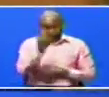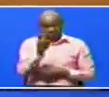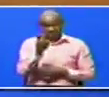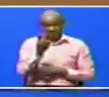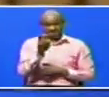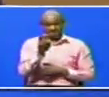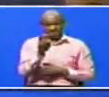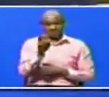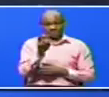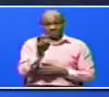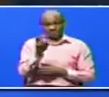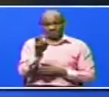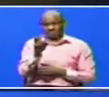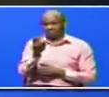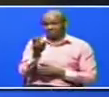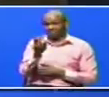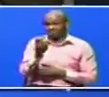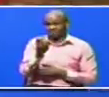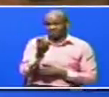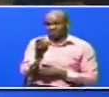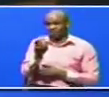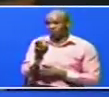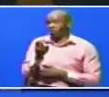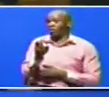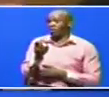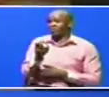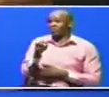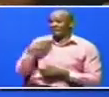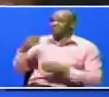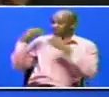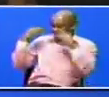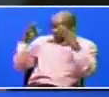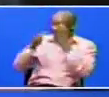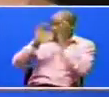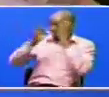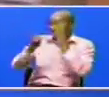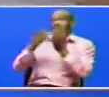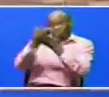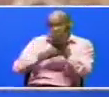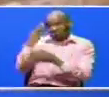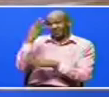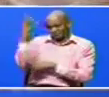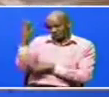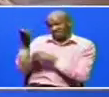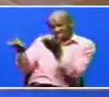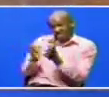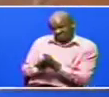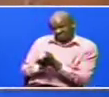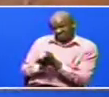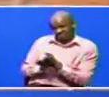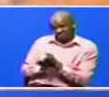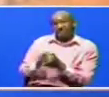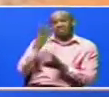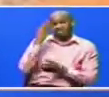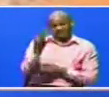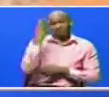that, of course, all these are the famous Form 34s, copies of Form 34s. So this is 34A?